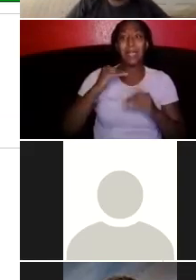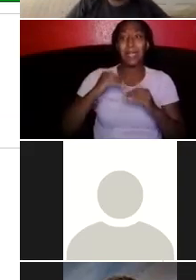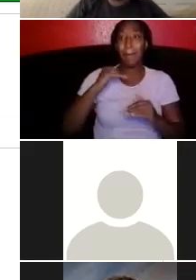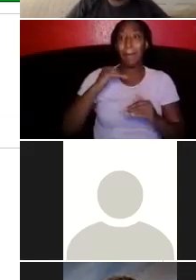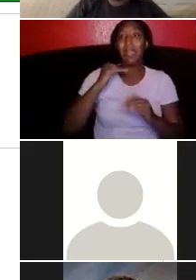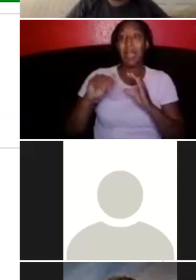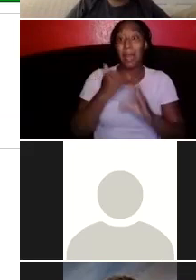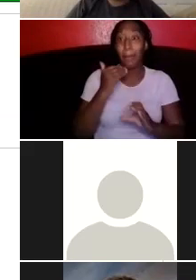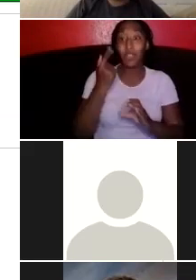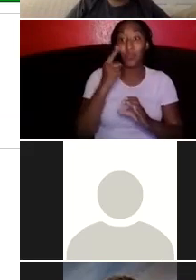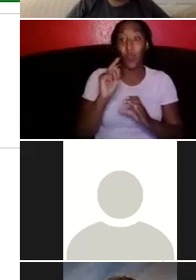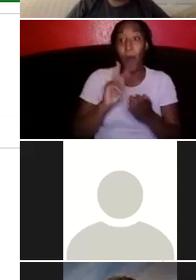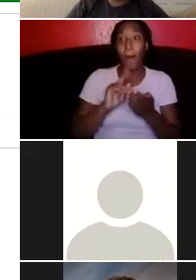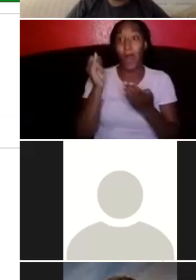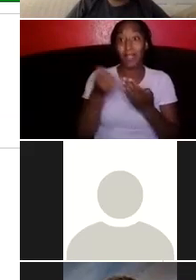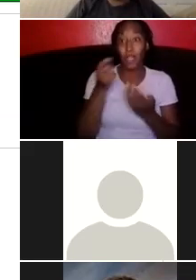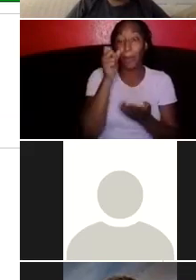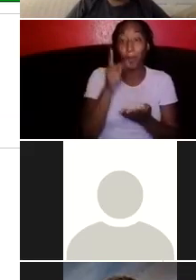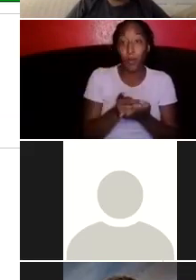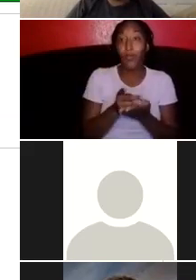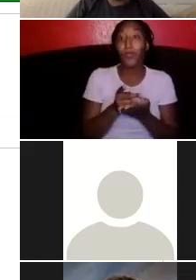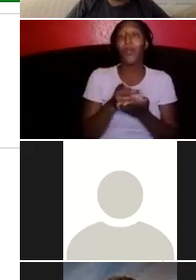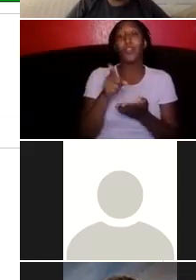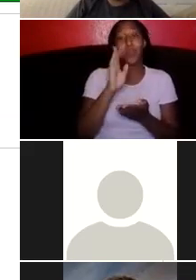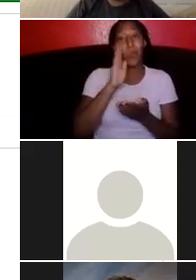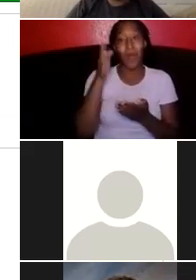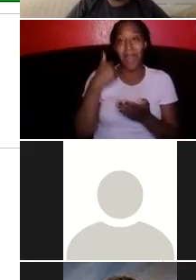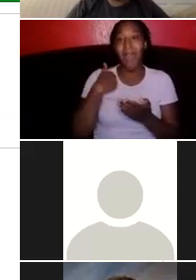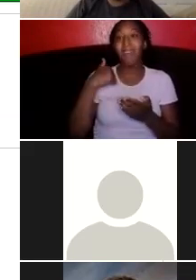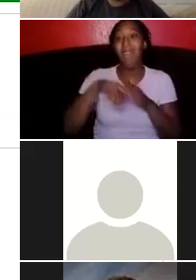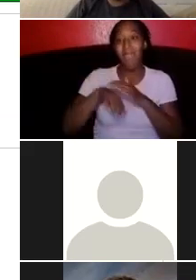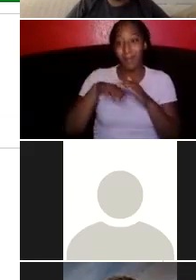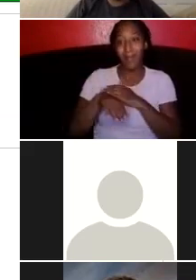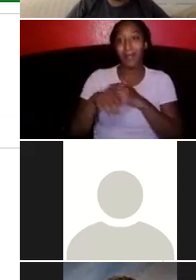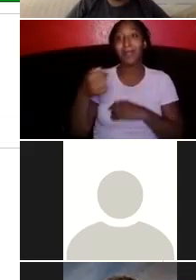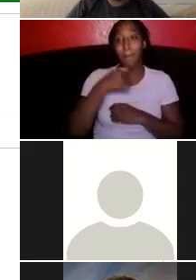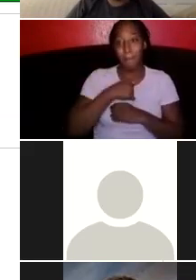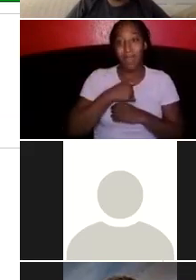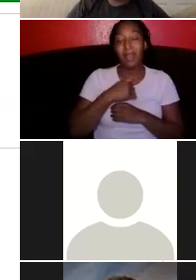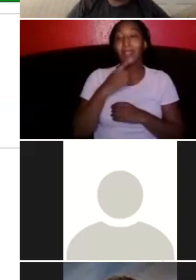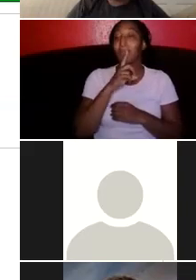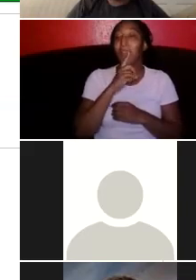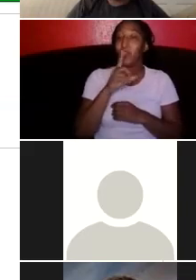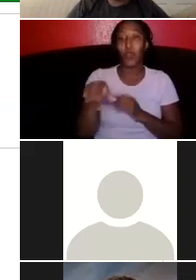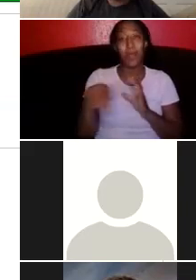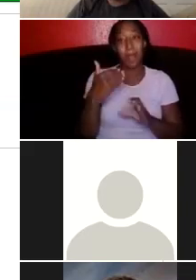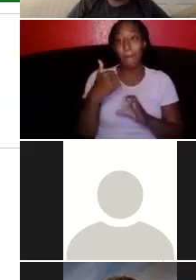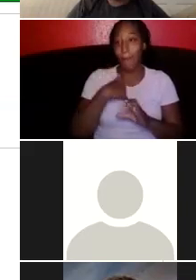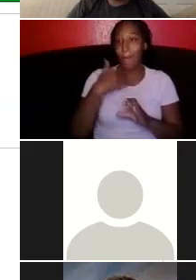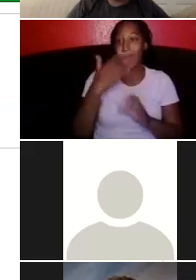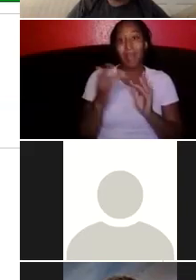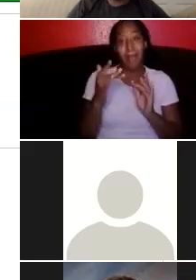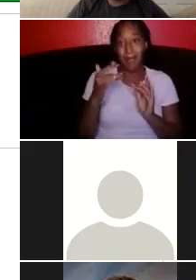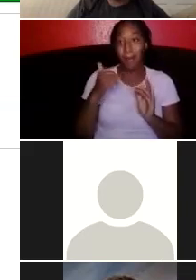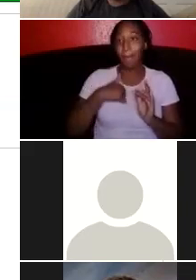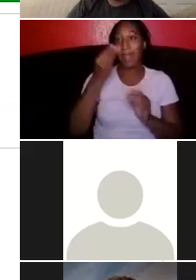not having access. I'll be paying attention to any questions that you send forward. All right. Here